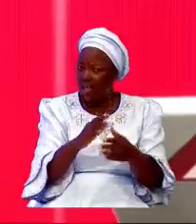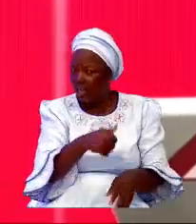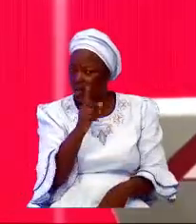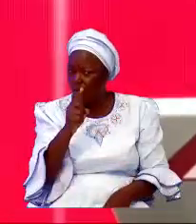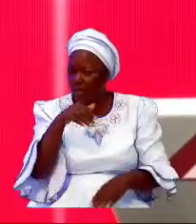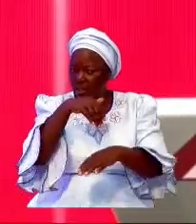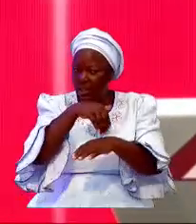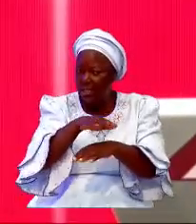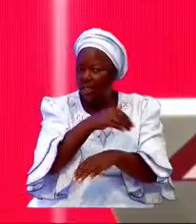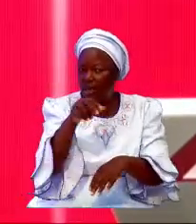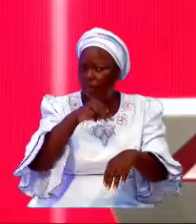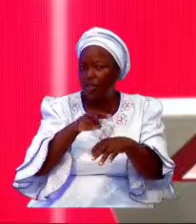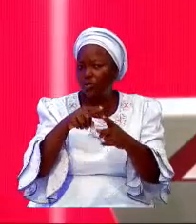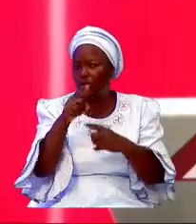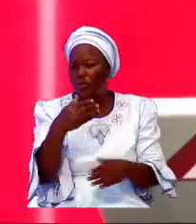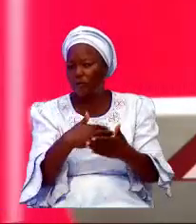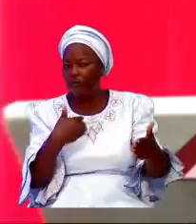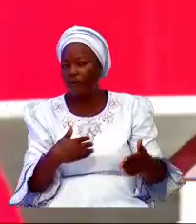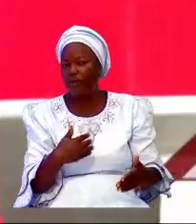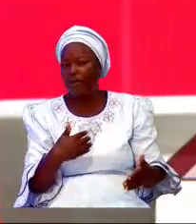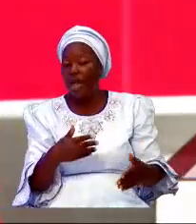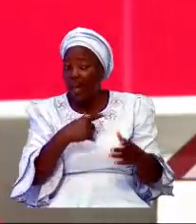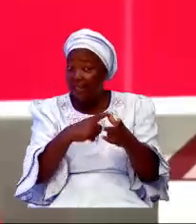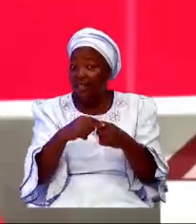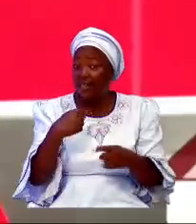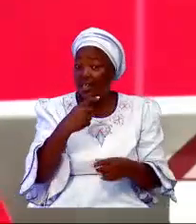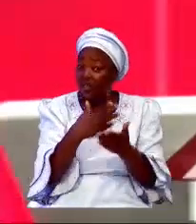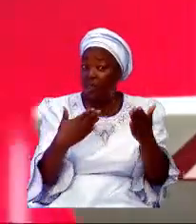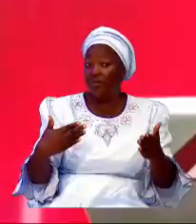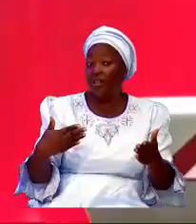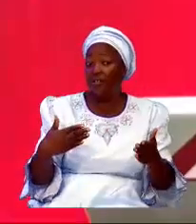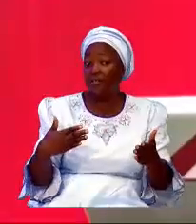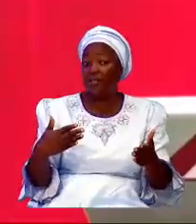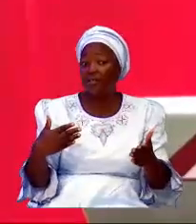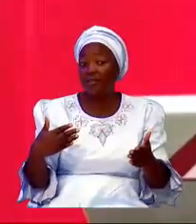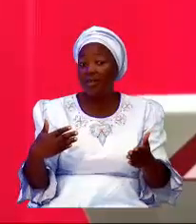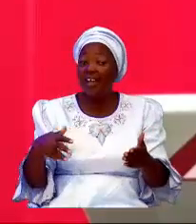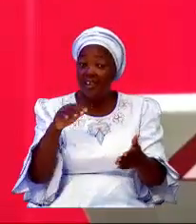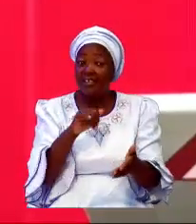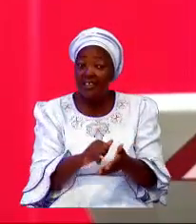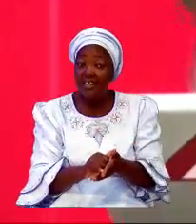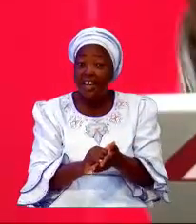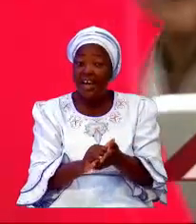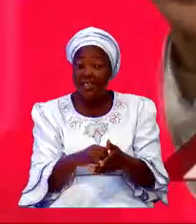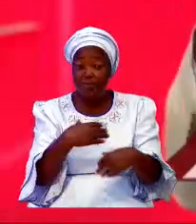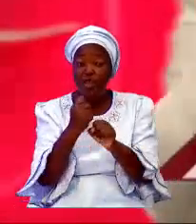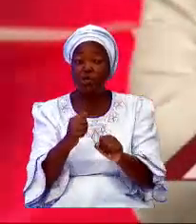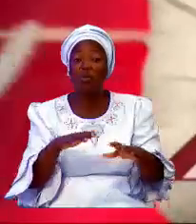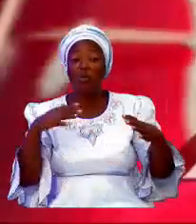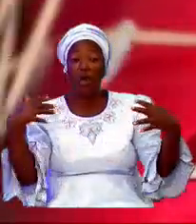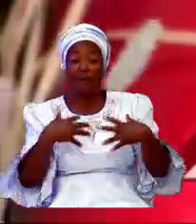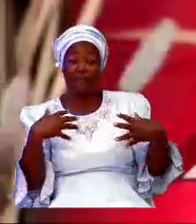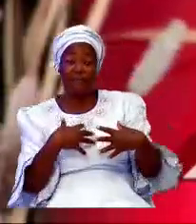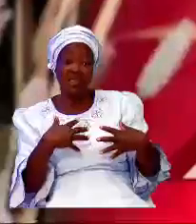saying, has anybody ever sent a message to you? And they say